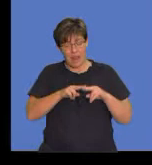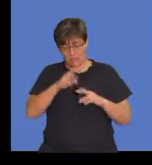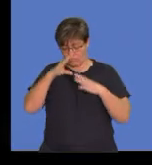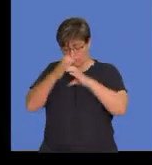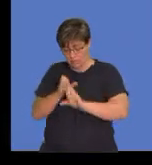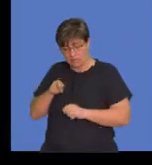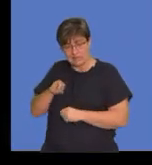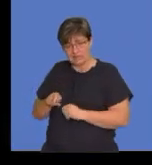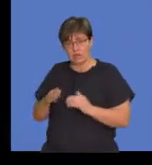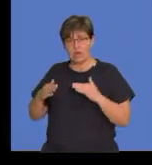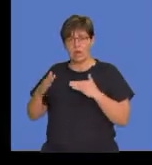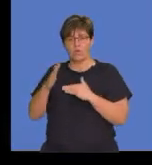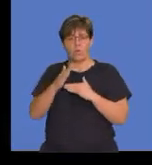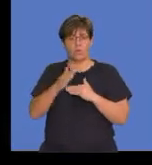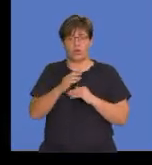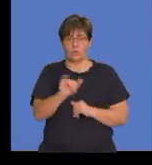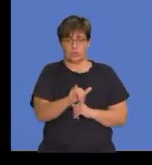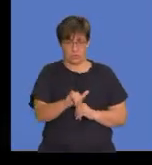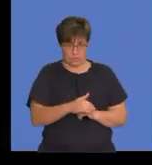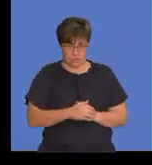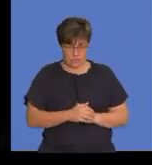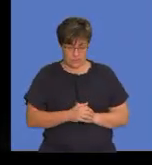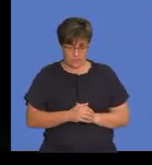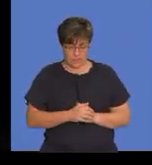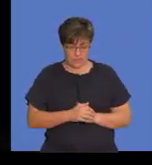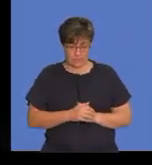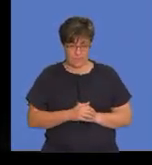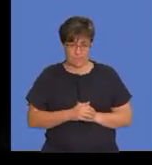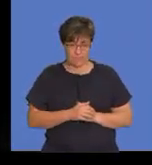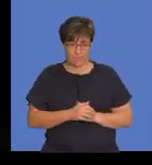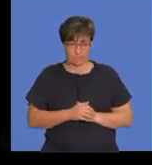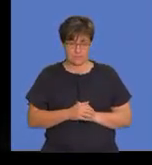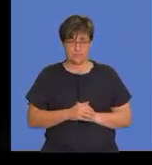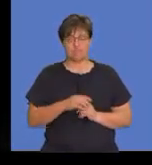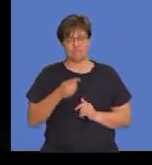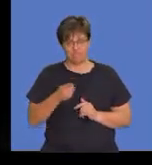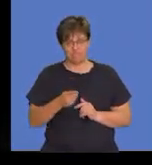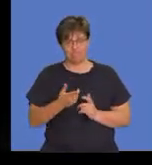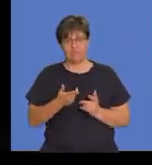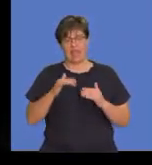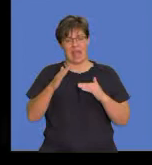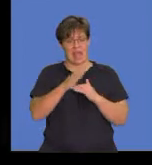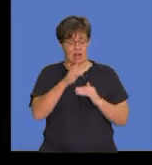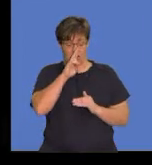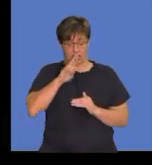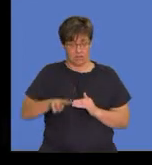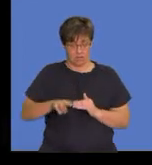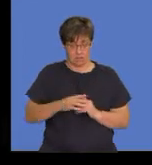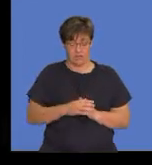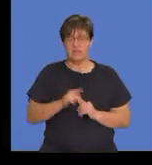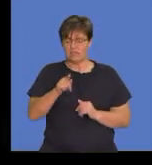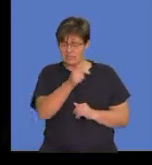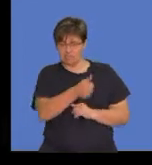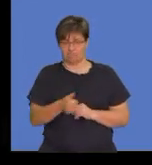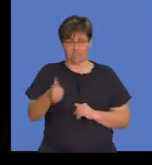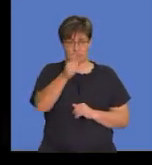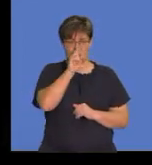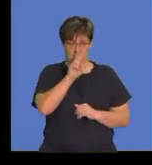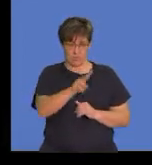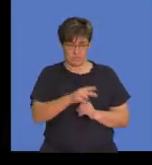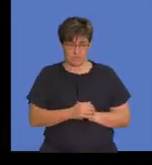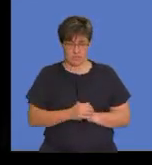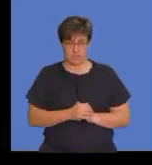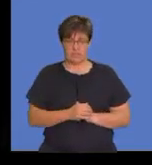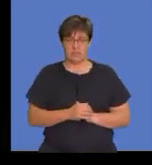relation to the side that it is opposite to or it is next to in terms of the angles. So that's the main thing that we are